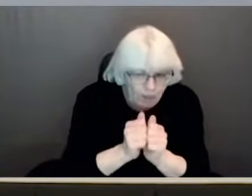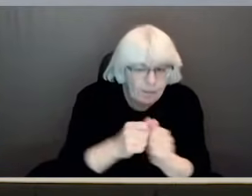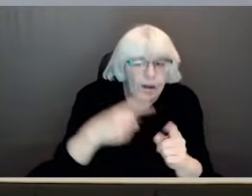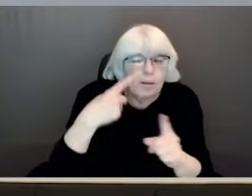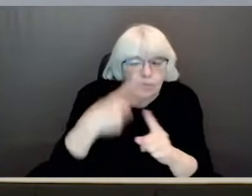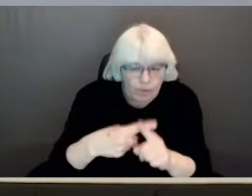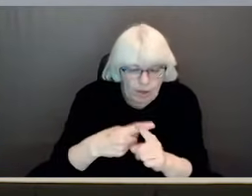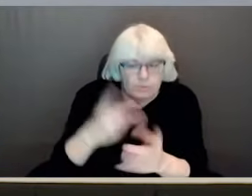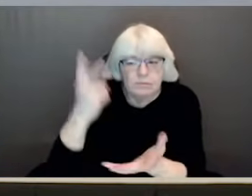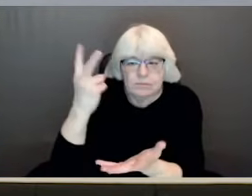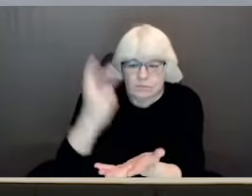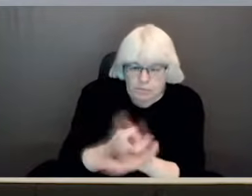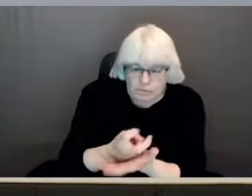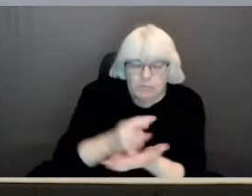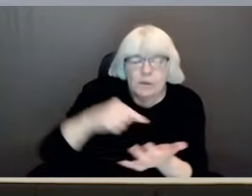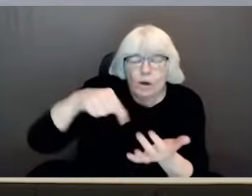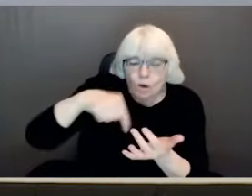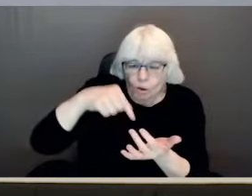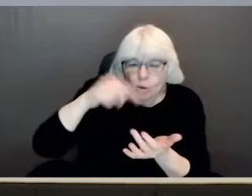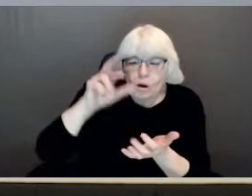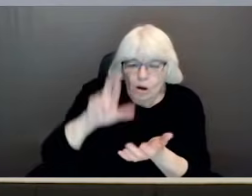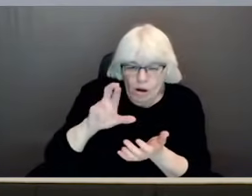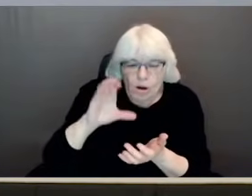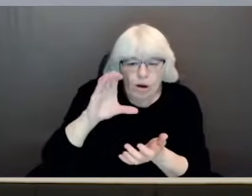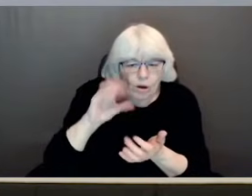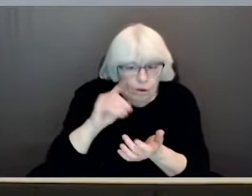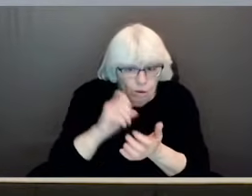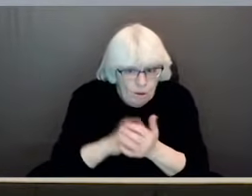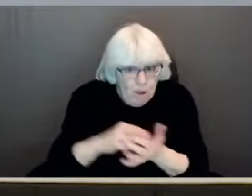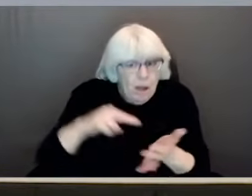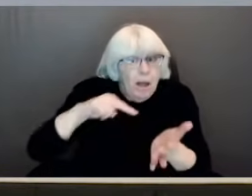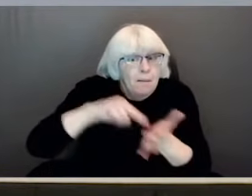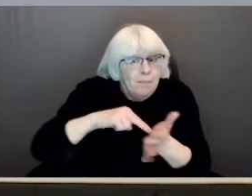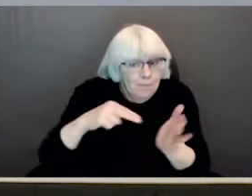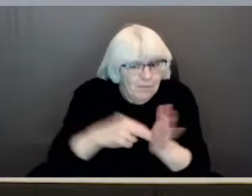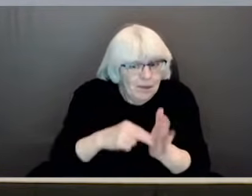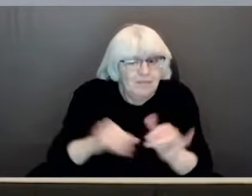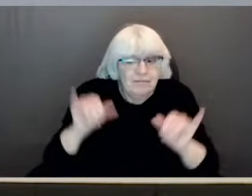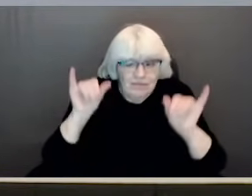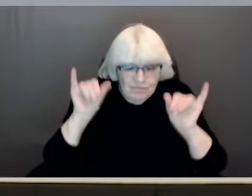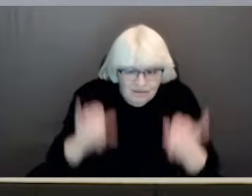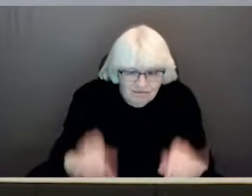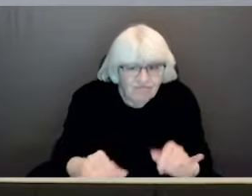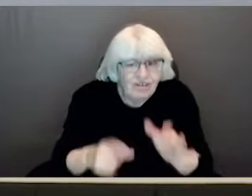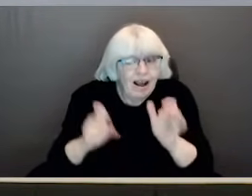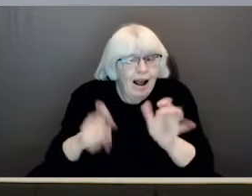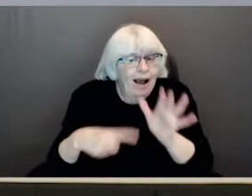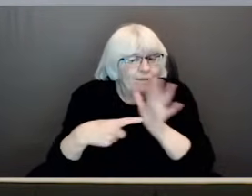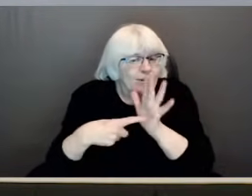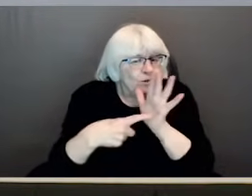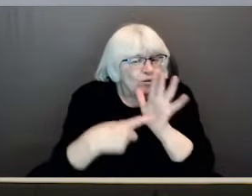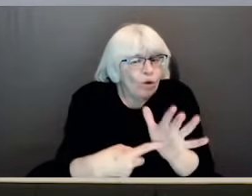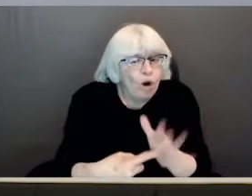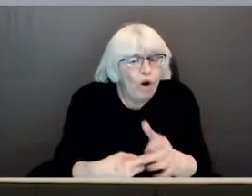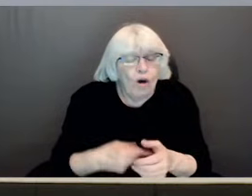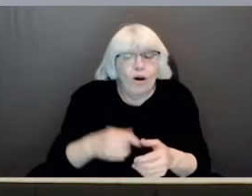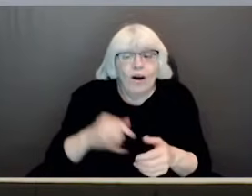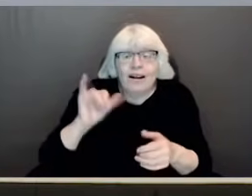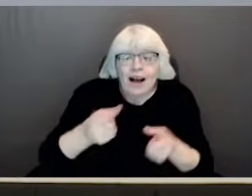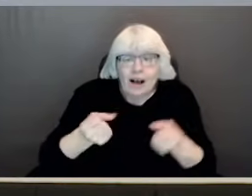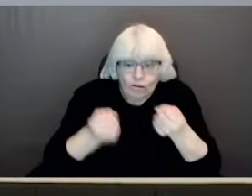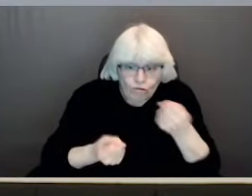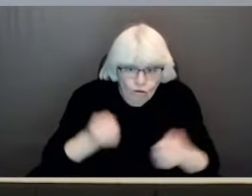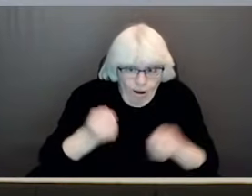license along with your QR code. Is that right? Yes, yes. Now, we were asked a question for certain events